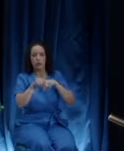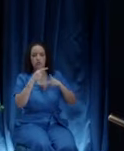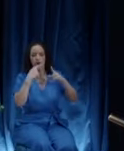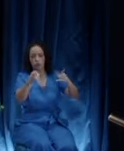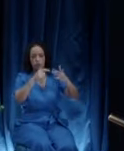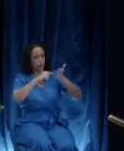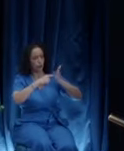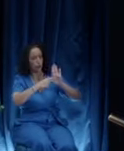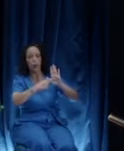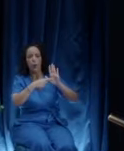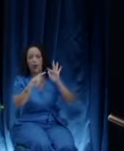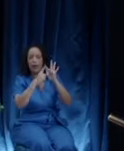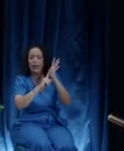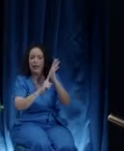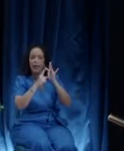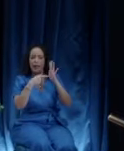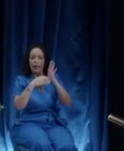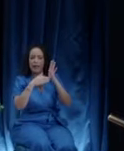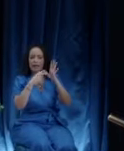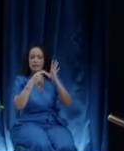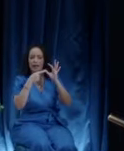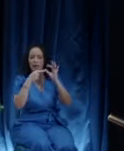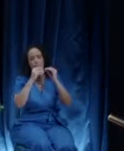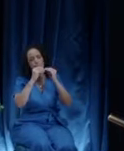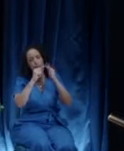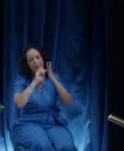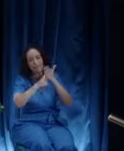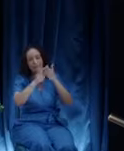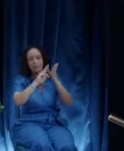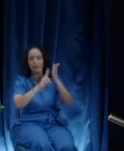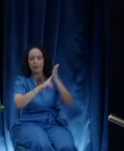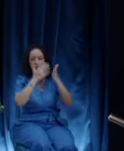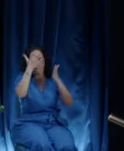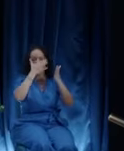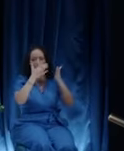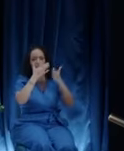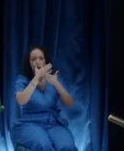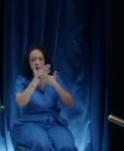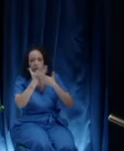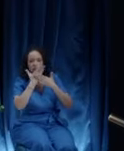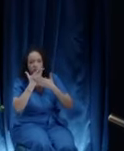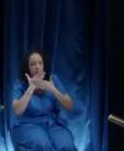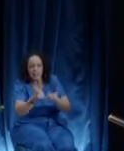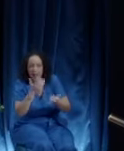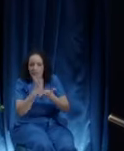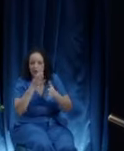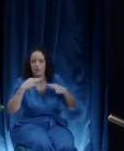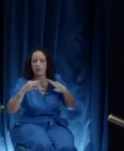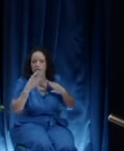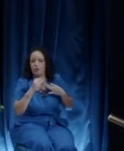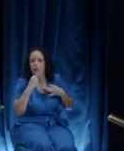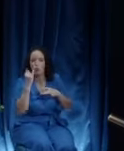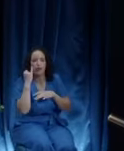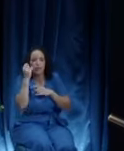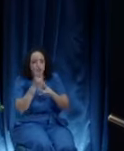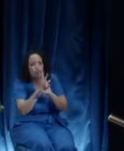like the Elizabethan masks, but instead of having actors and things, they use real shepherds and real spinners. And I keep on thinking of these poor Wiltshire shepherds